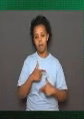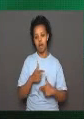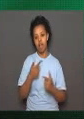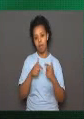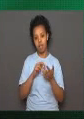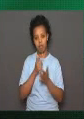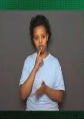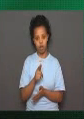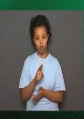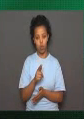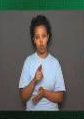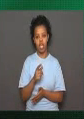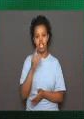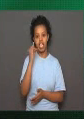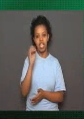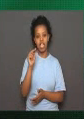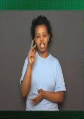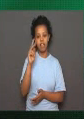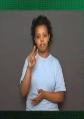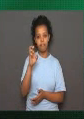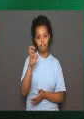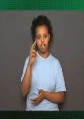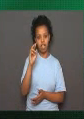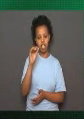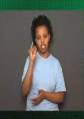Inversion can cause leukemia, and